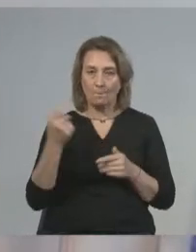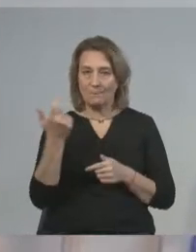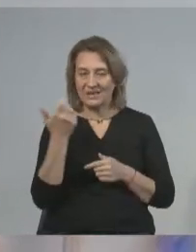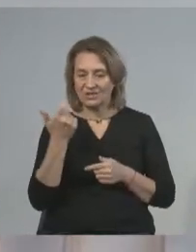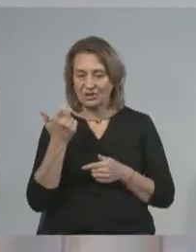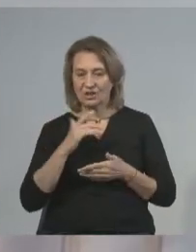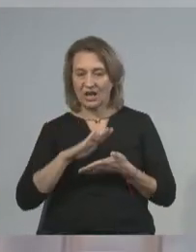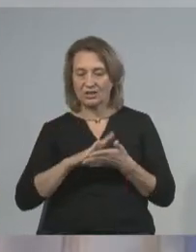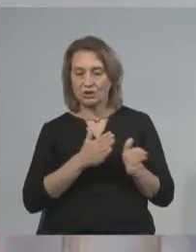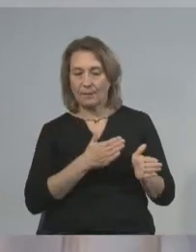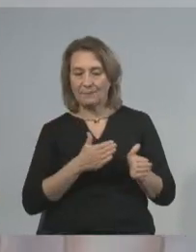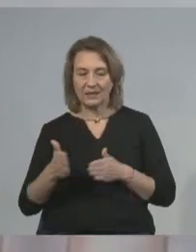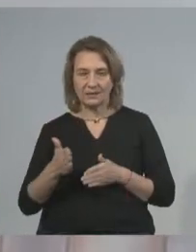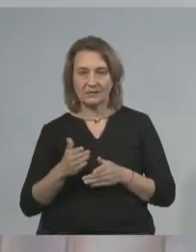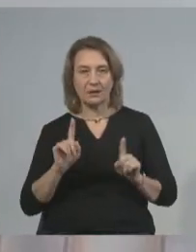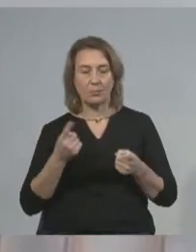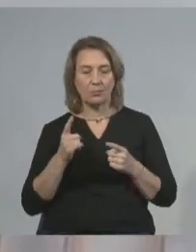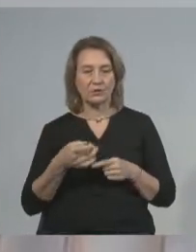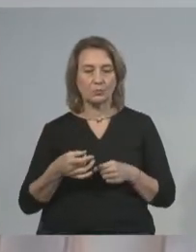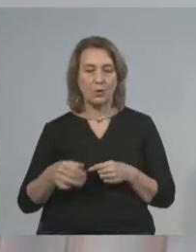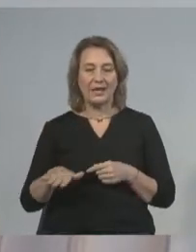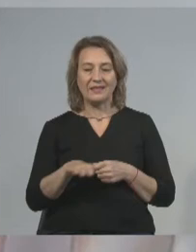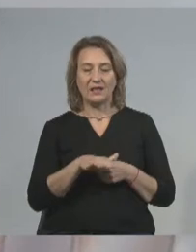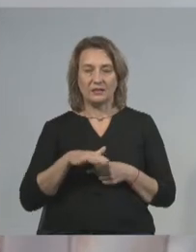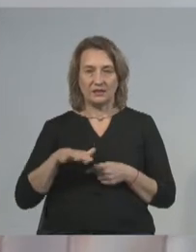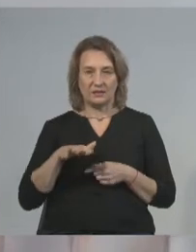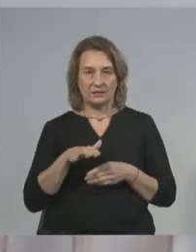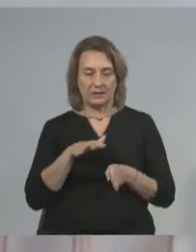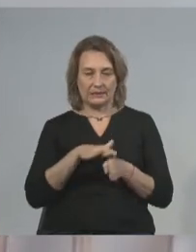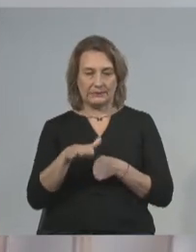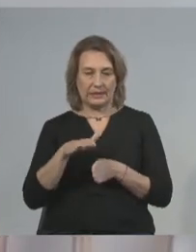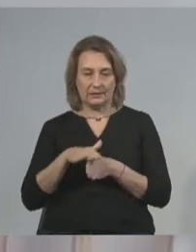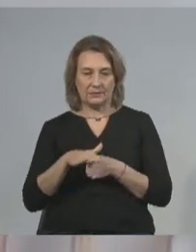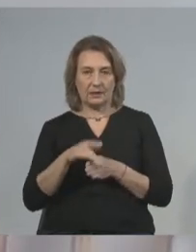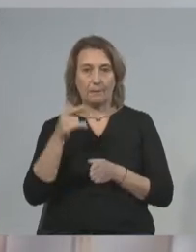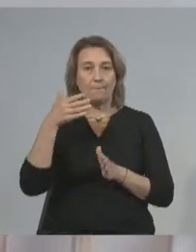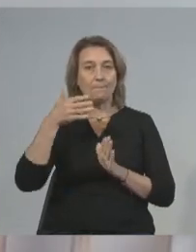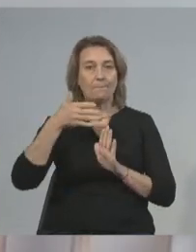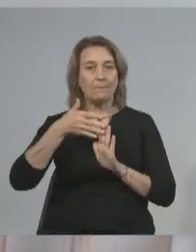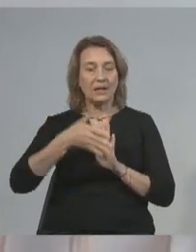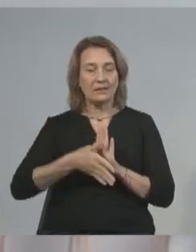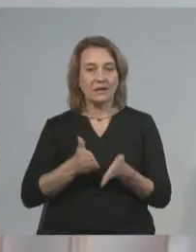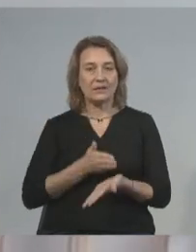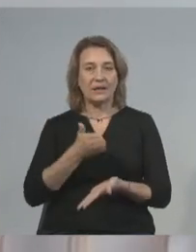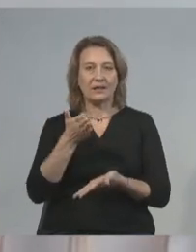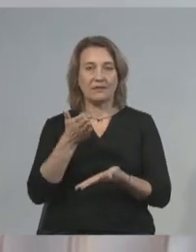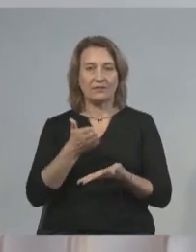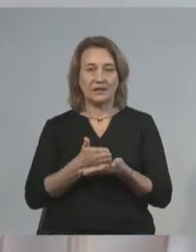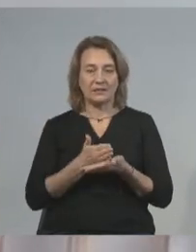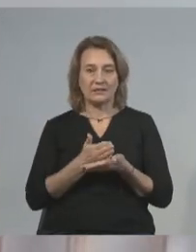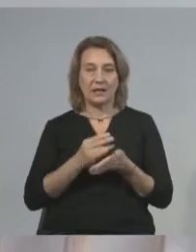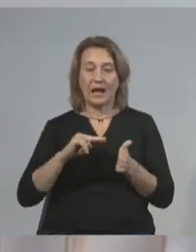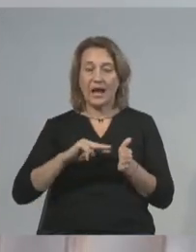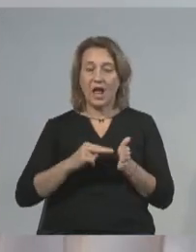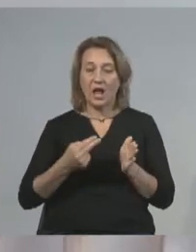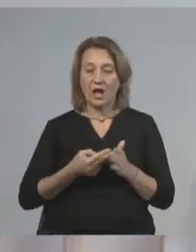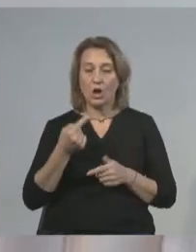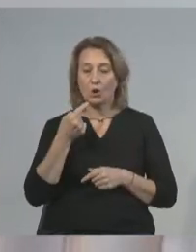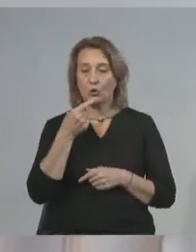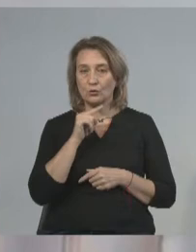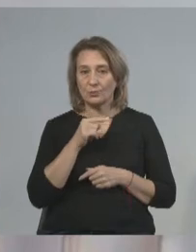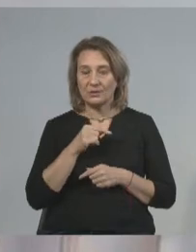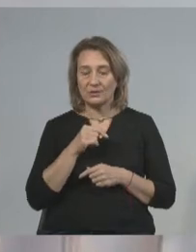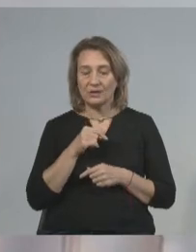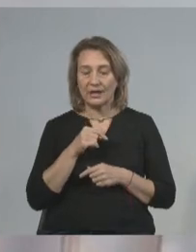it threat the economic stability of ukraine why it can be a threat to territorial integrity and to even understand whether economic